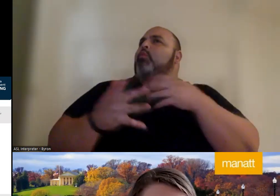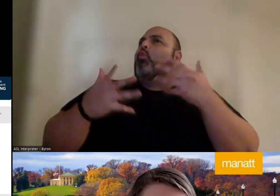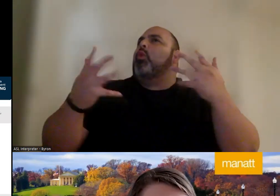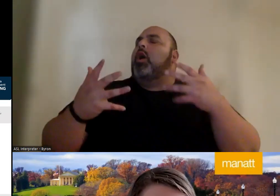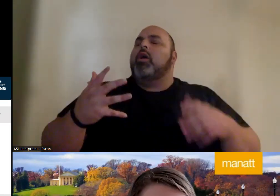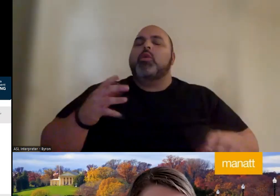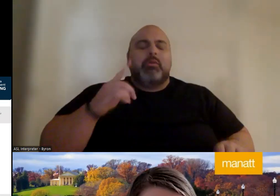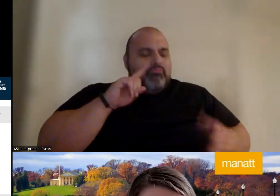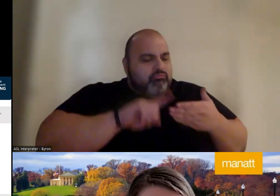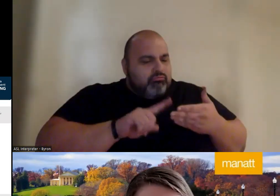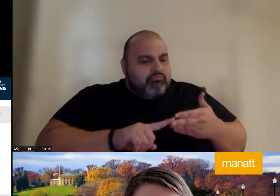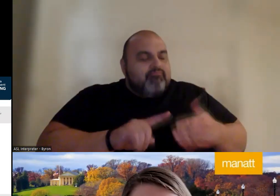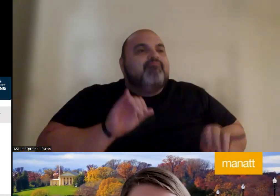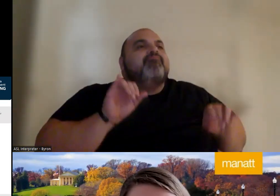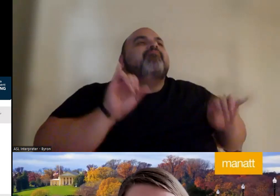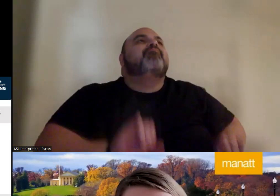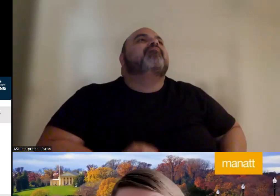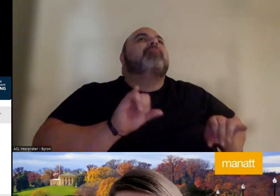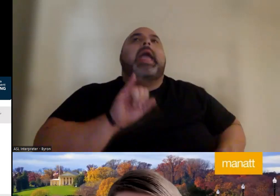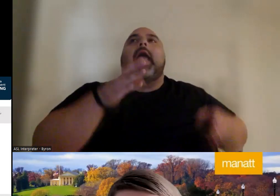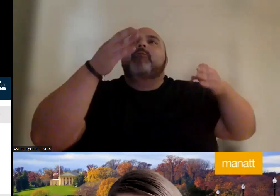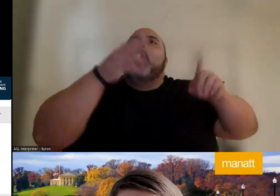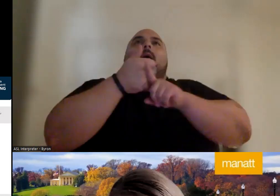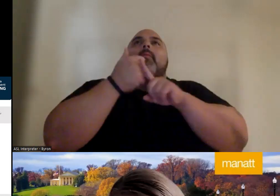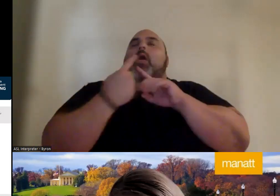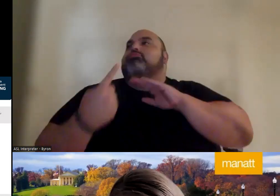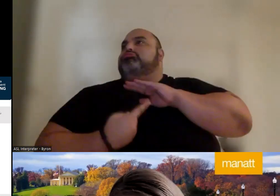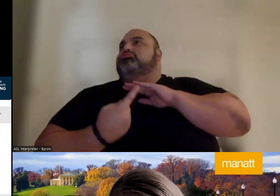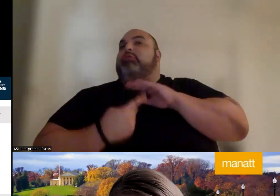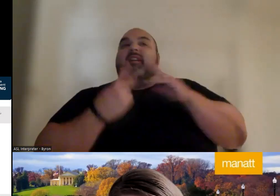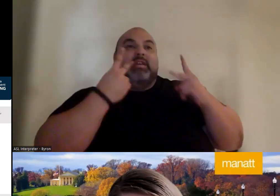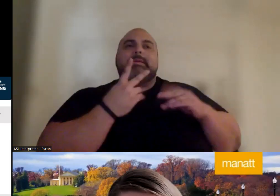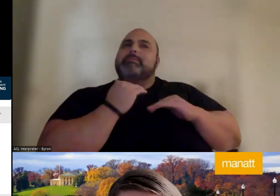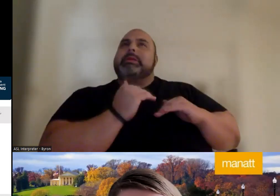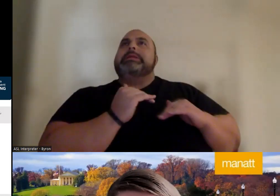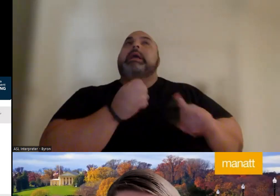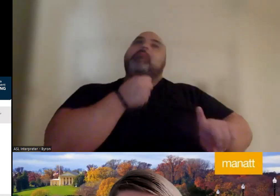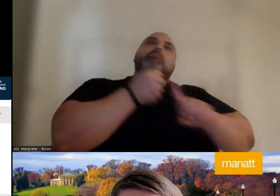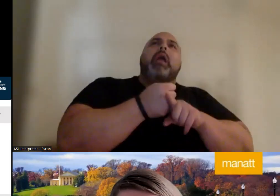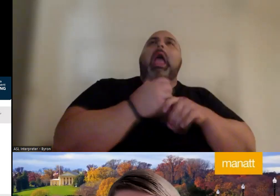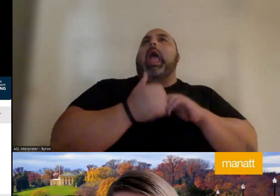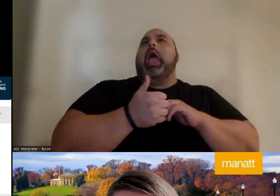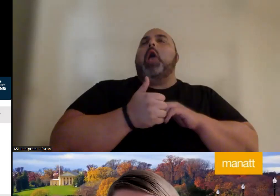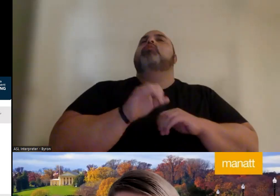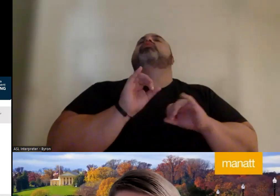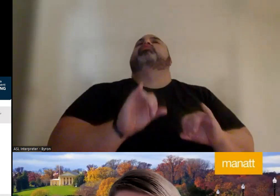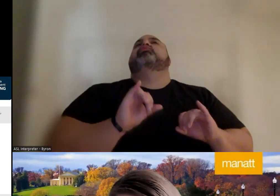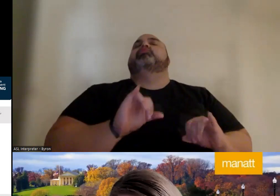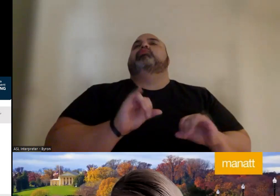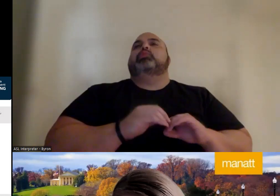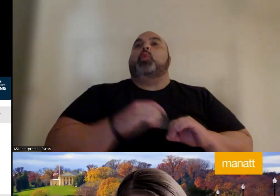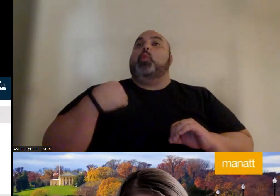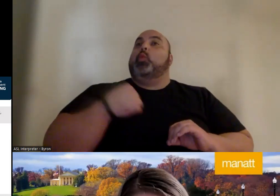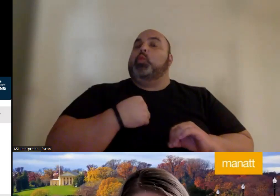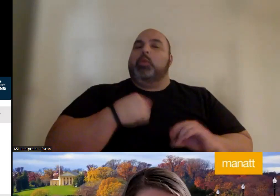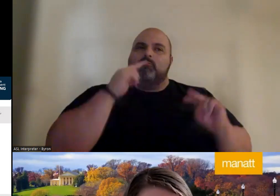the impact of restricted visitation and to help us understand the importance of visitation. And in doing that we really looked at two